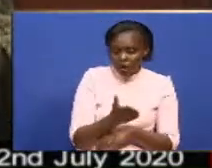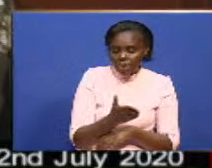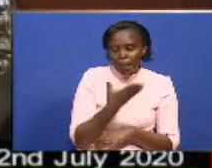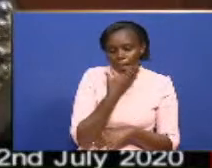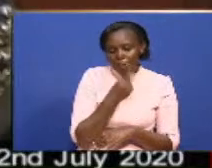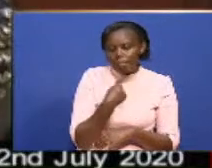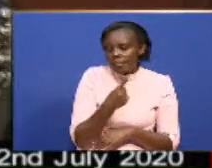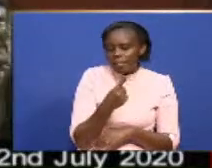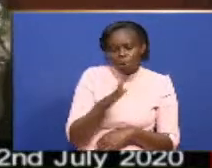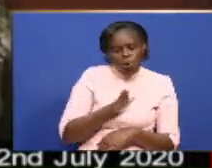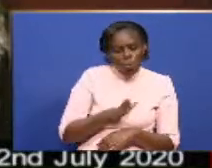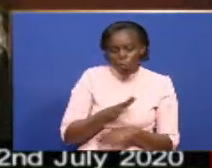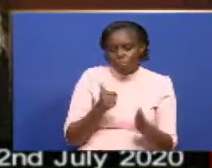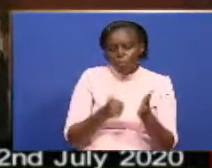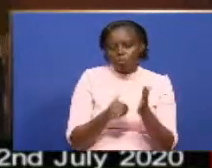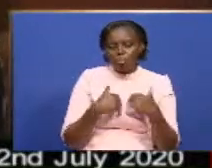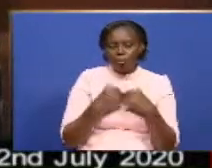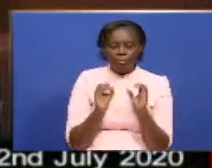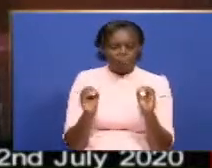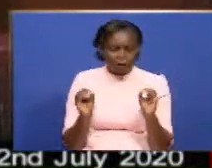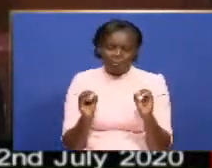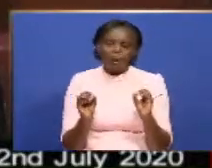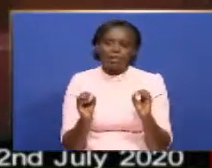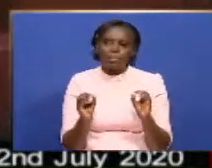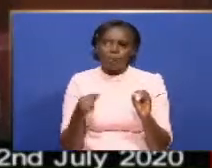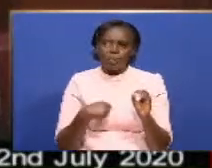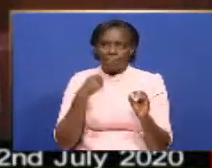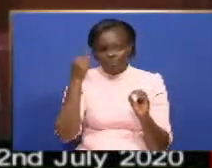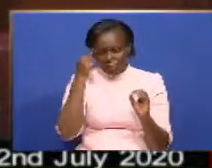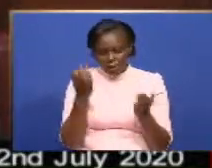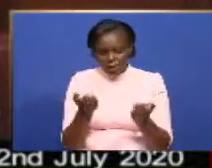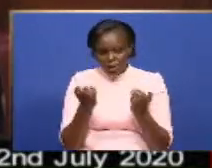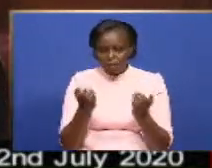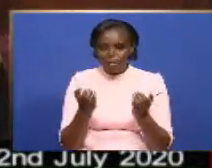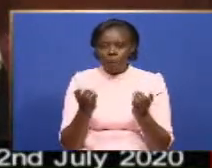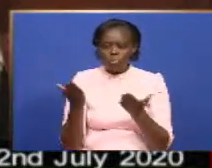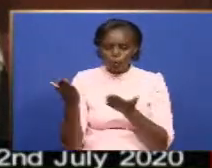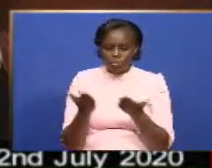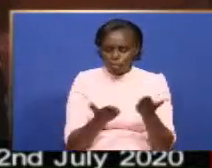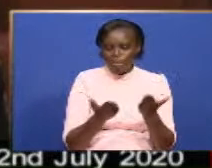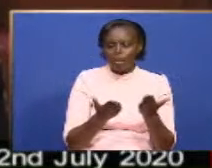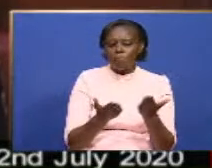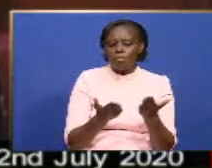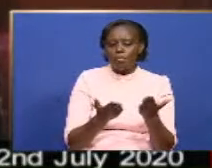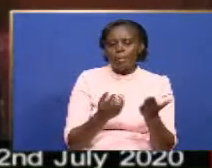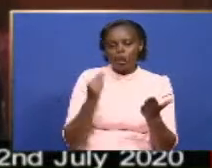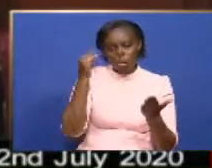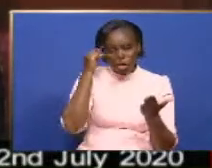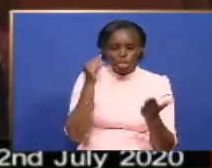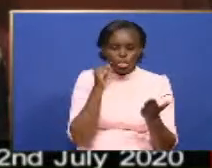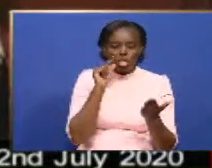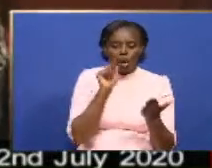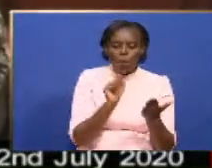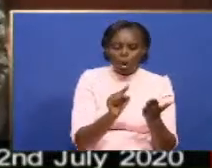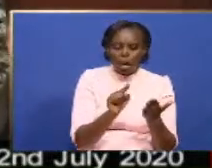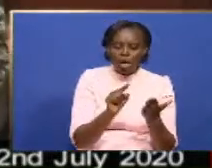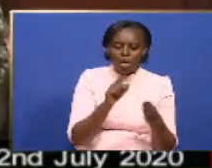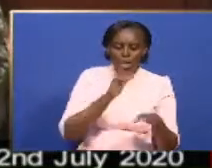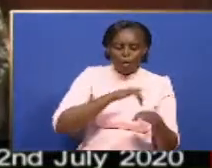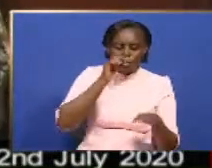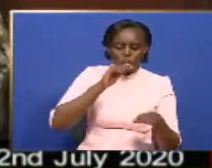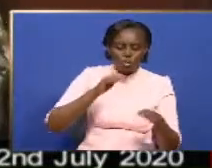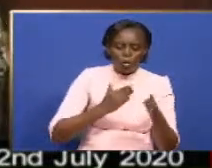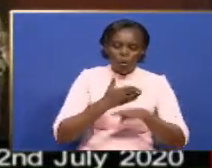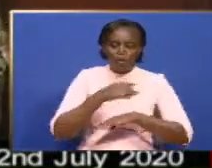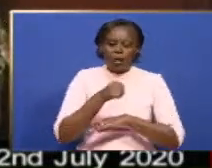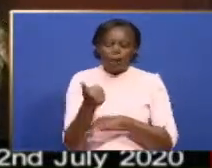they say women have no problem. So I don't think we need to be accommodating one gender over the other. We need to make sure